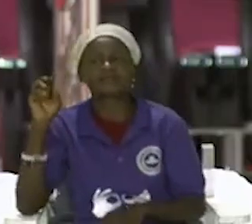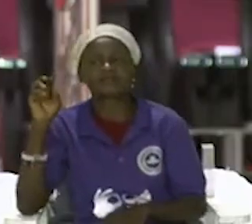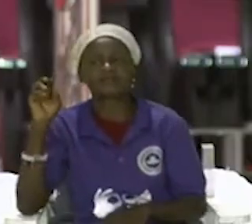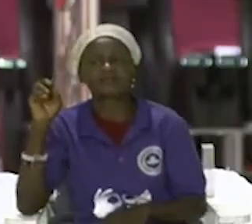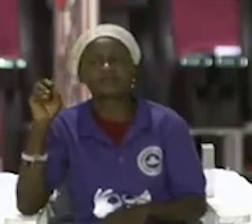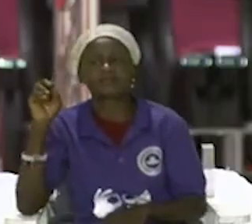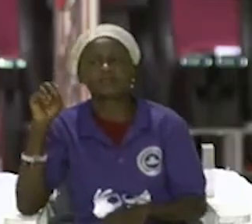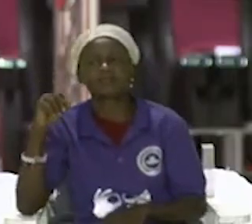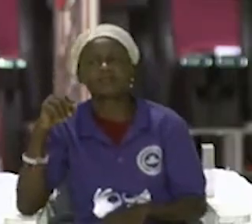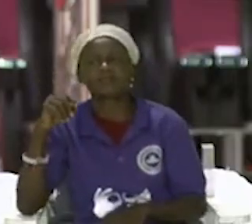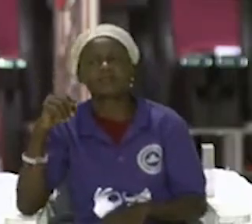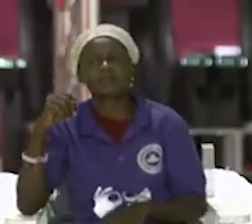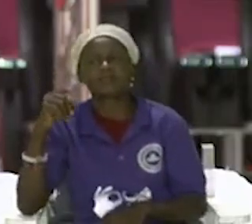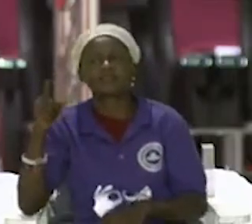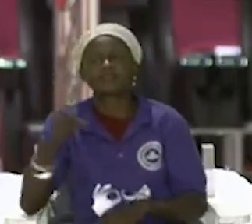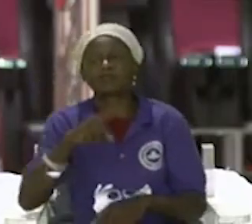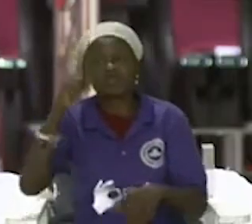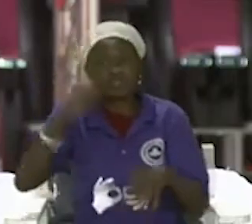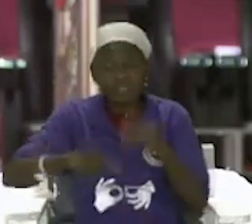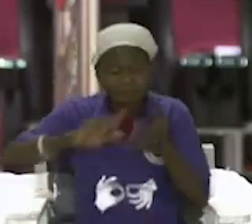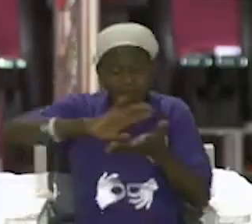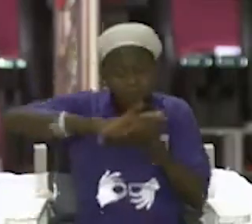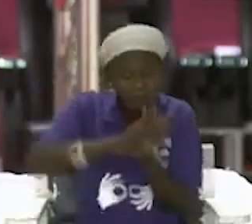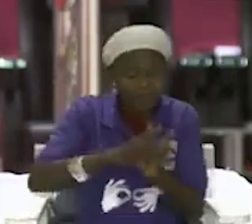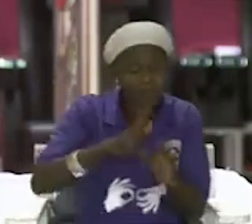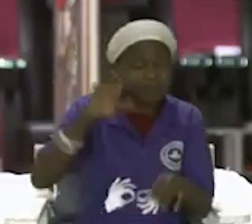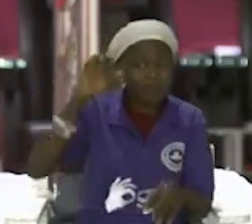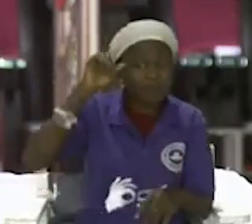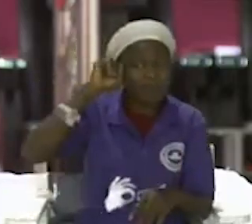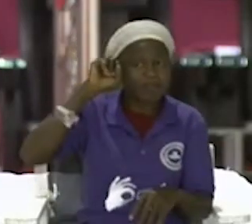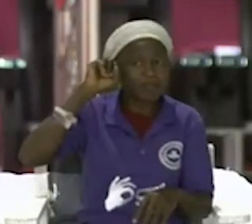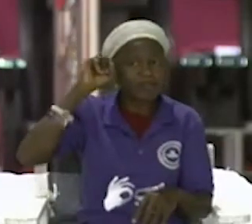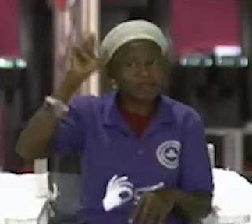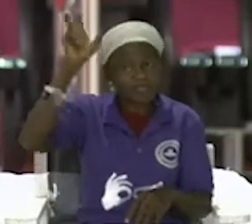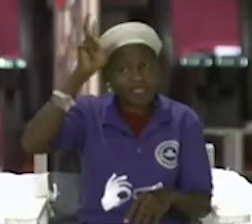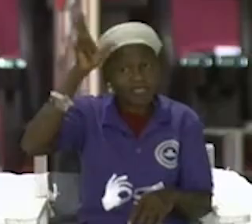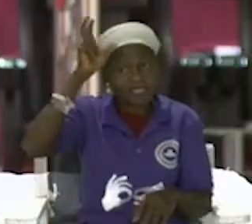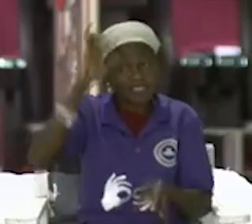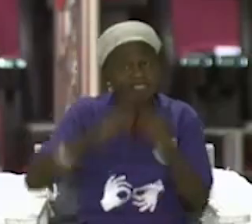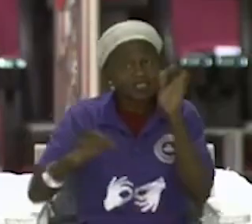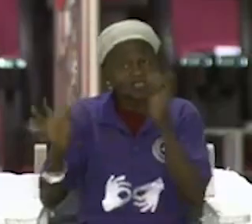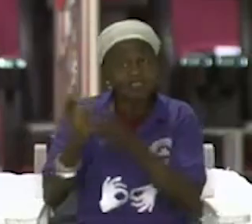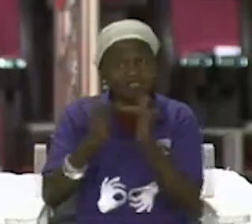You can only trample on Satan if Jesus is dwelling in you.